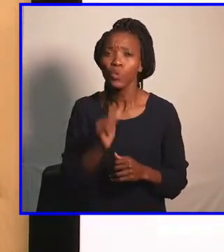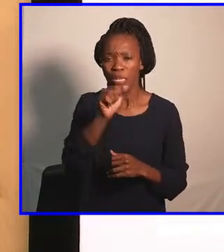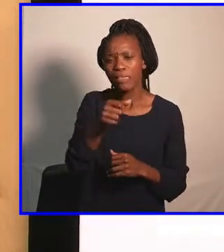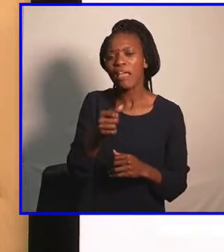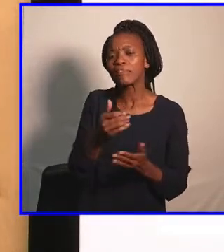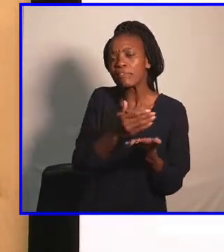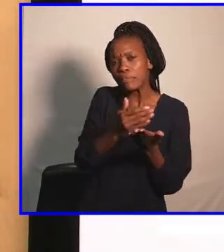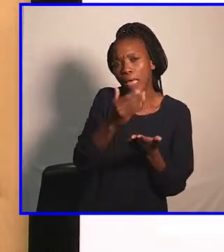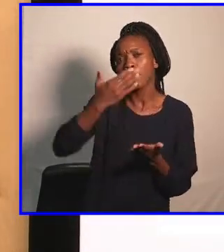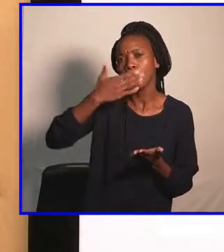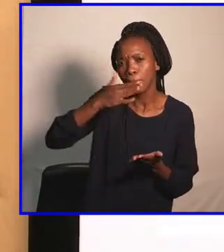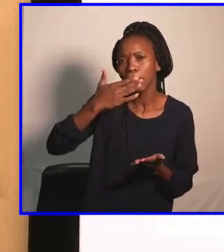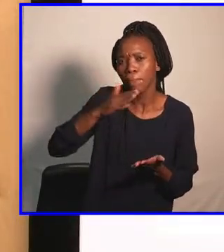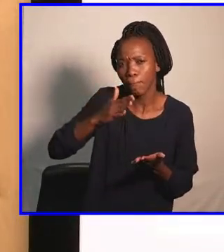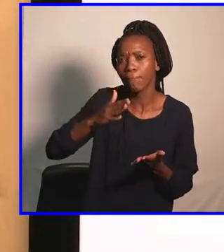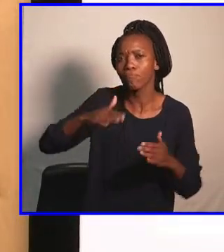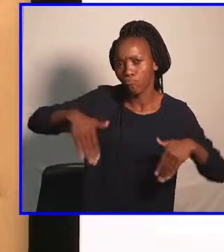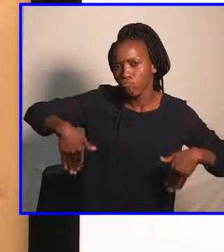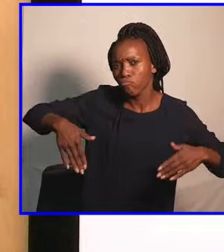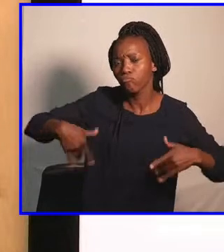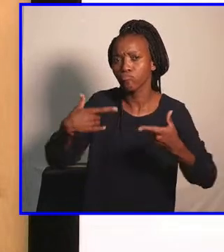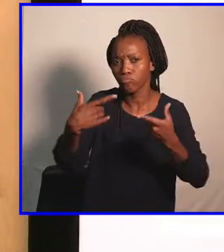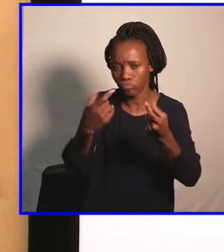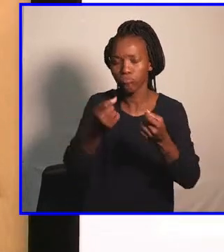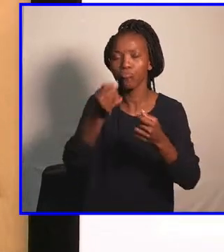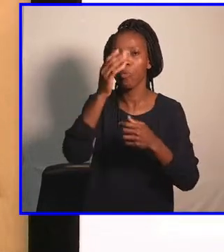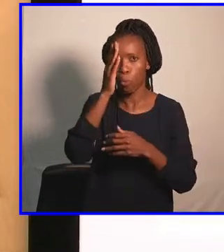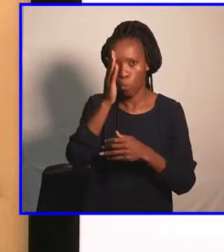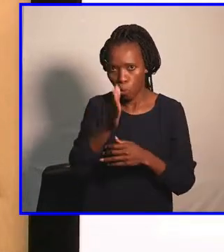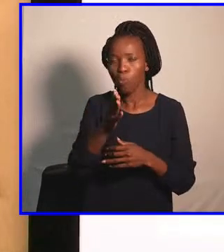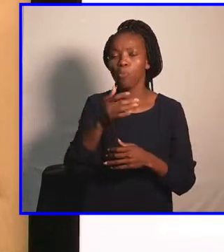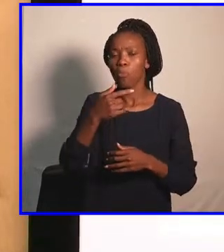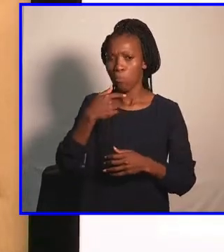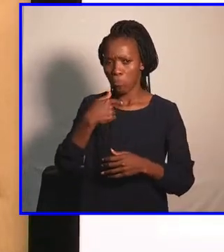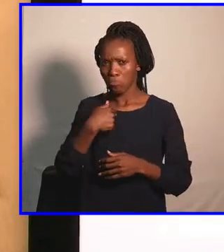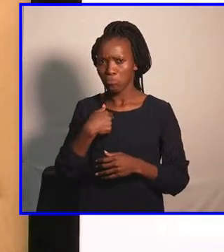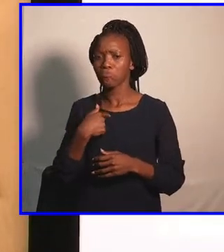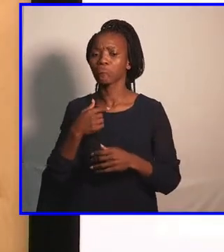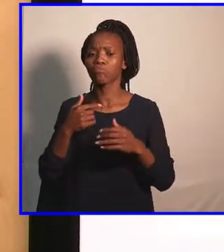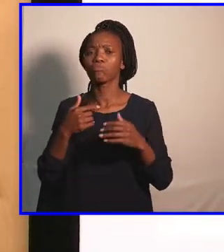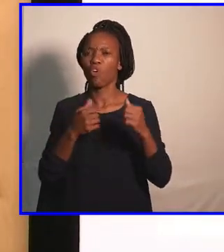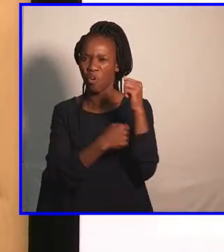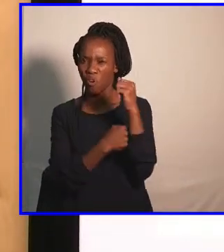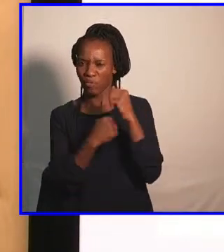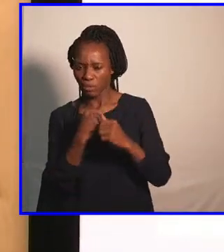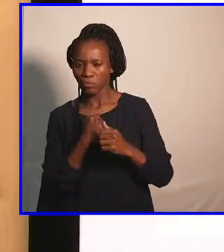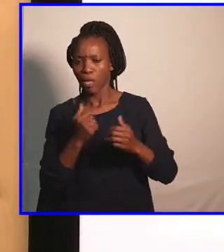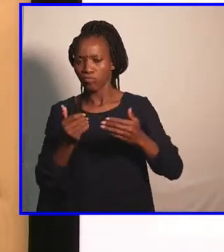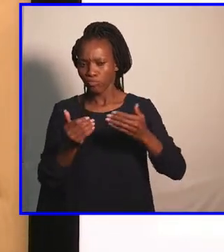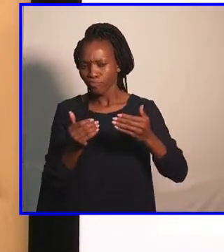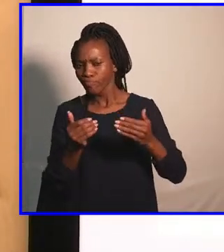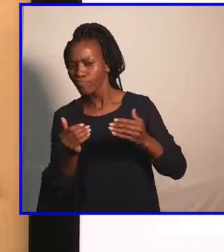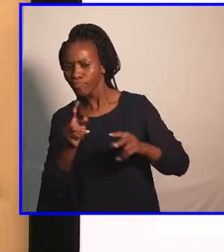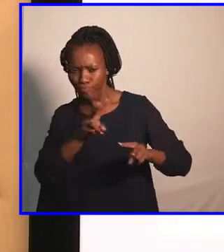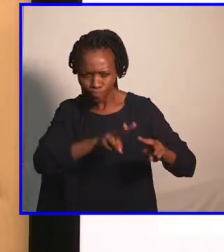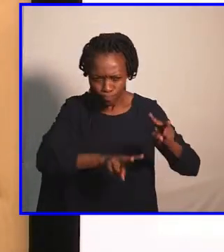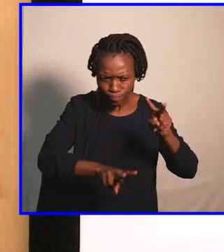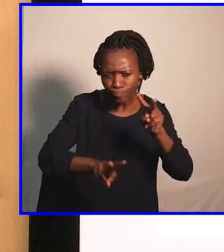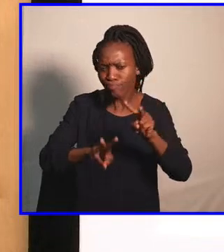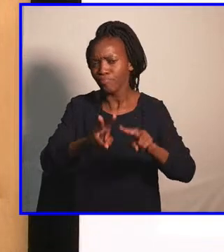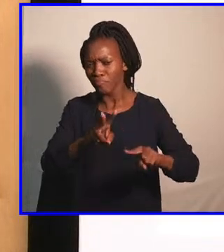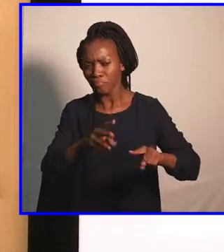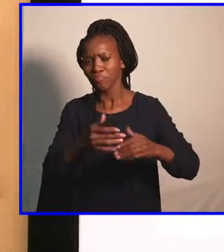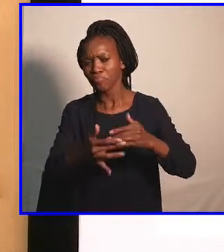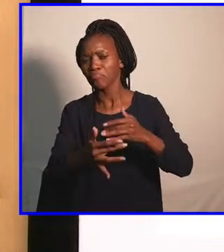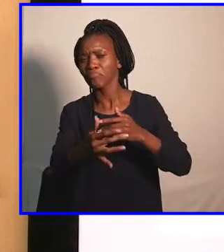outstanding will continue to receive the attention of my administration and the relevant institutions, and